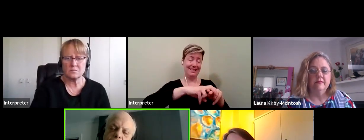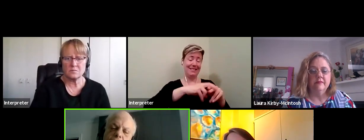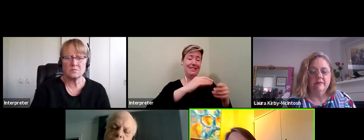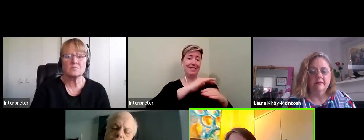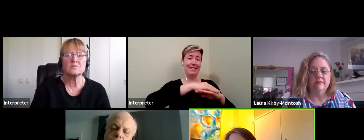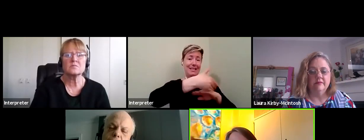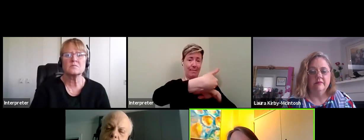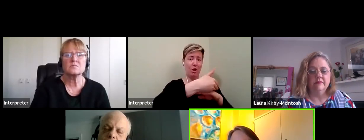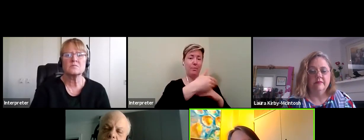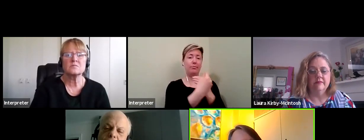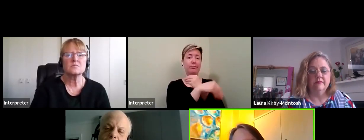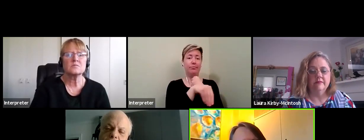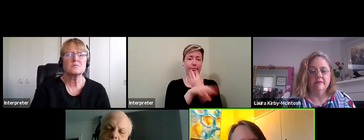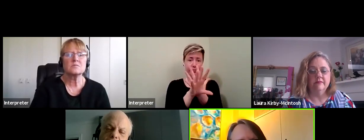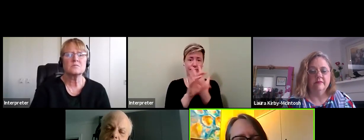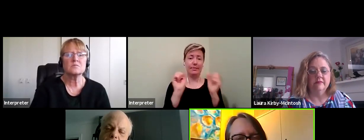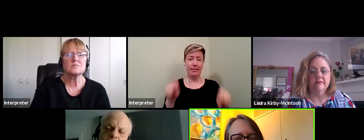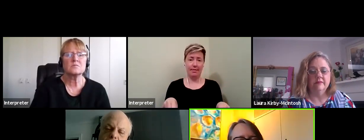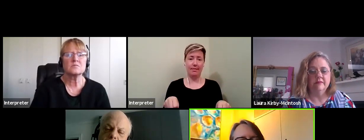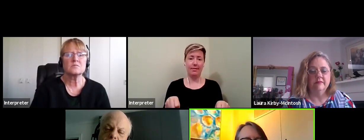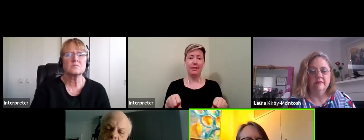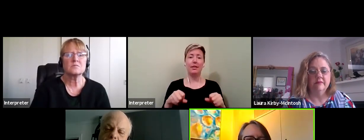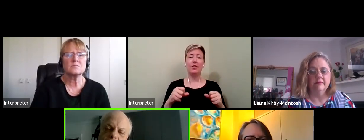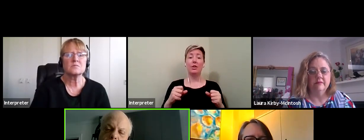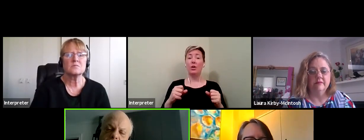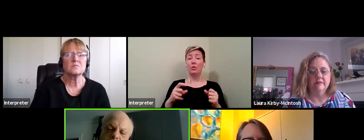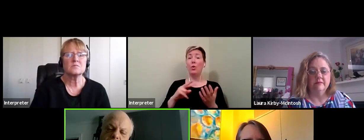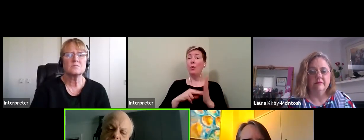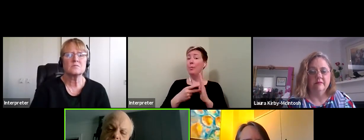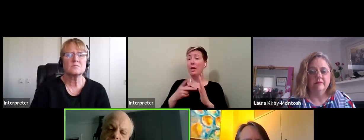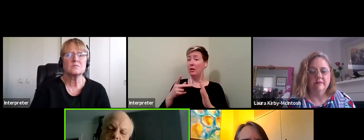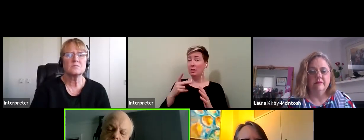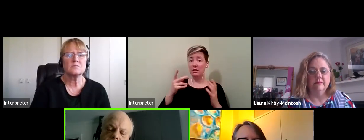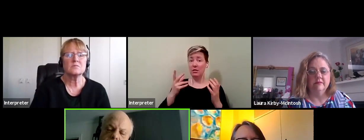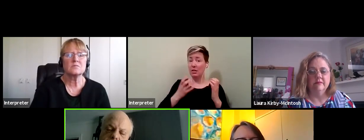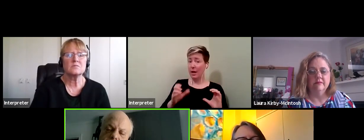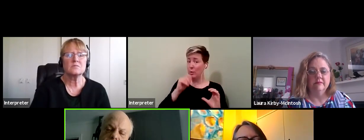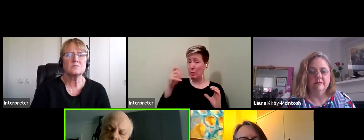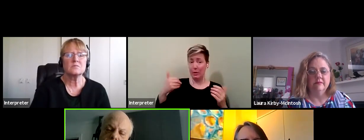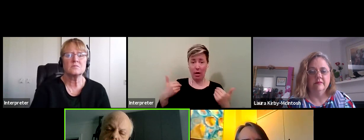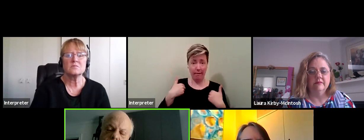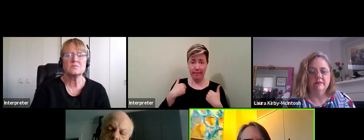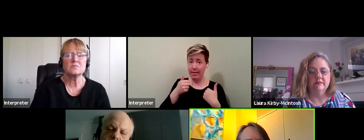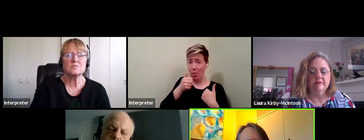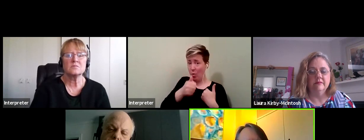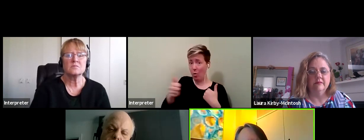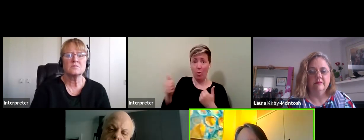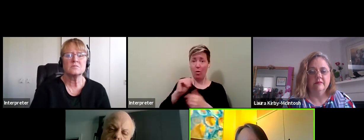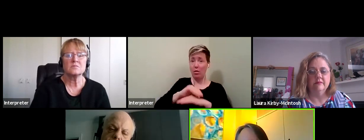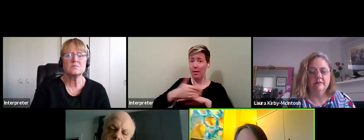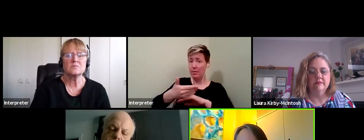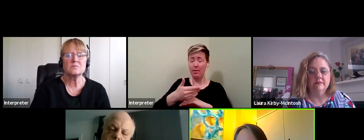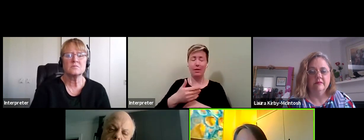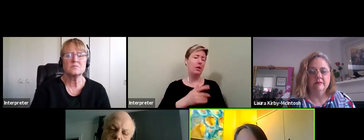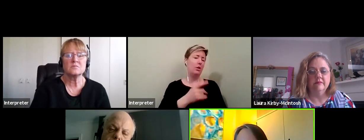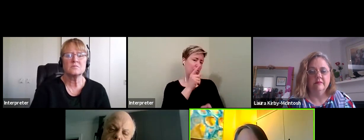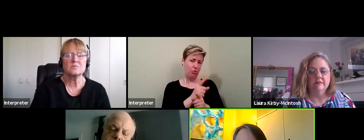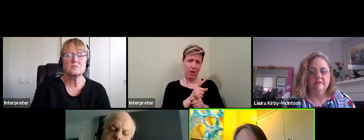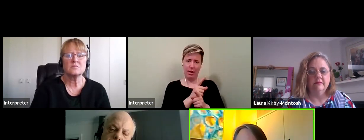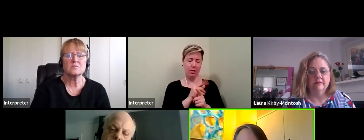There's screens, You've got a laptop. They don't need to own a laptop or have any internet services. No, and it's a very, very simple,